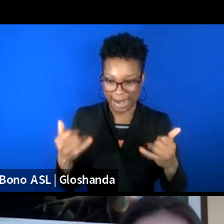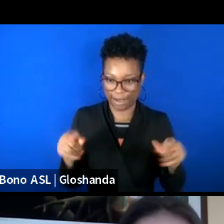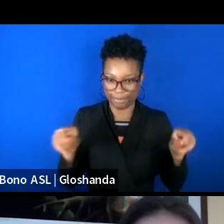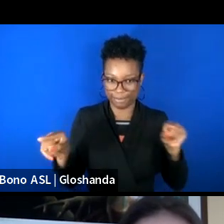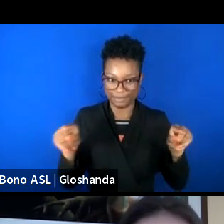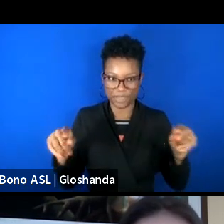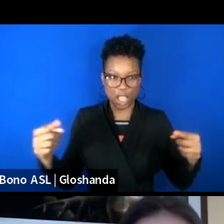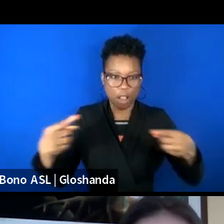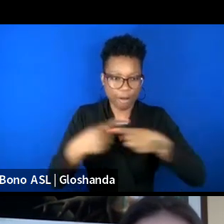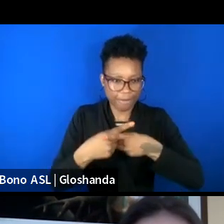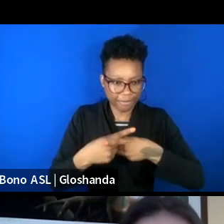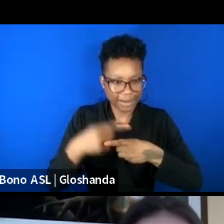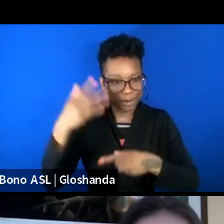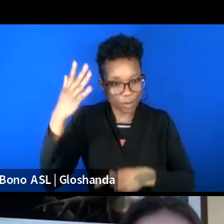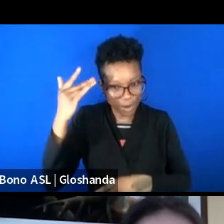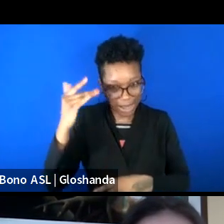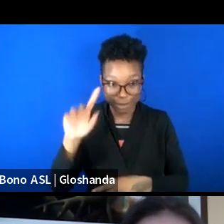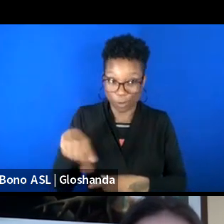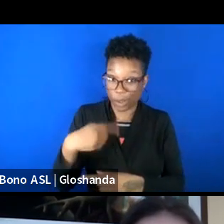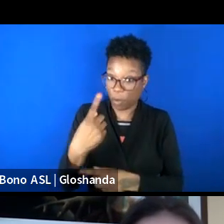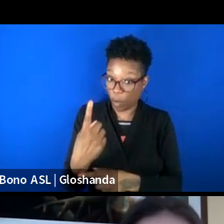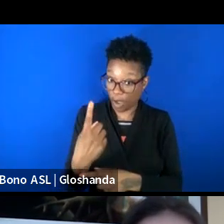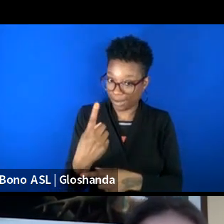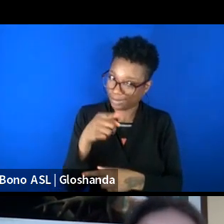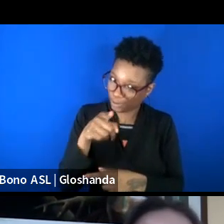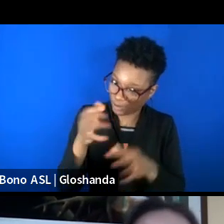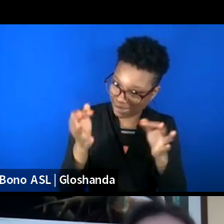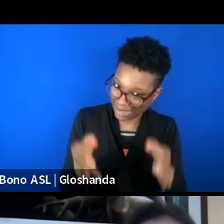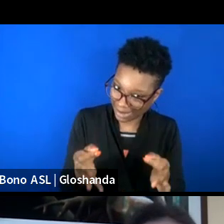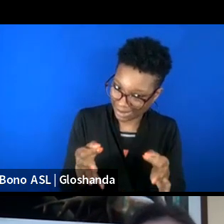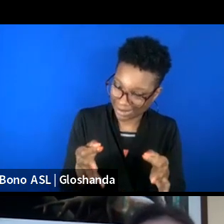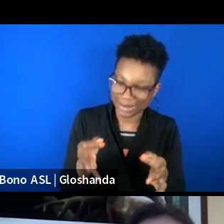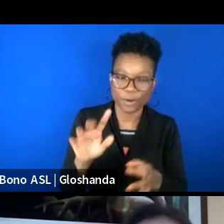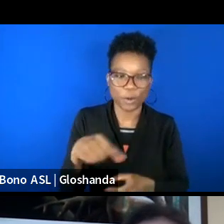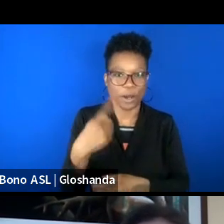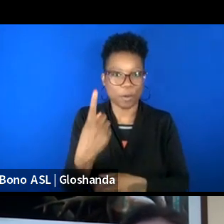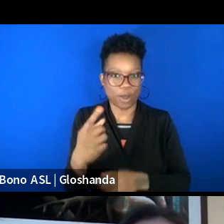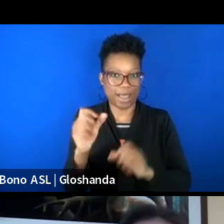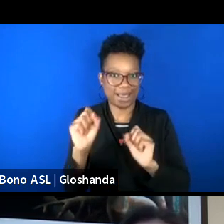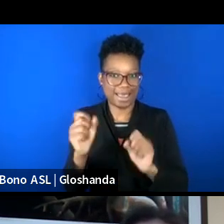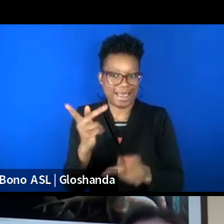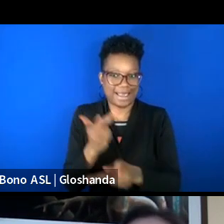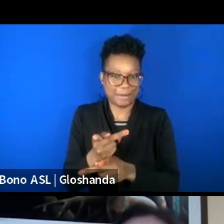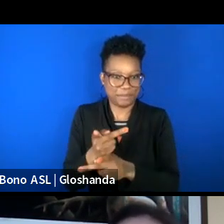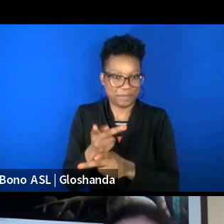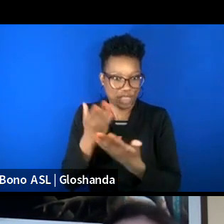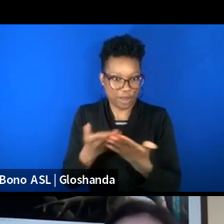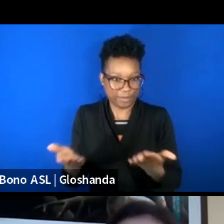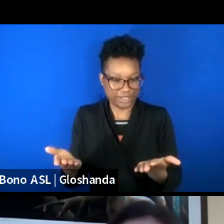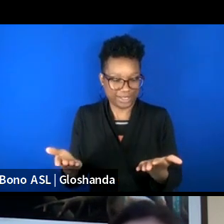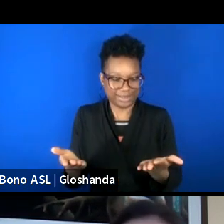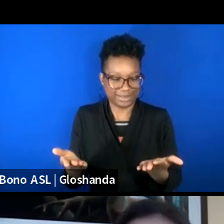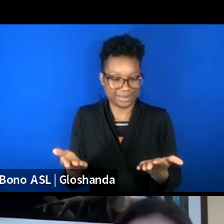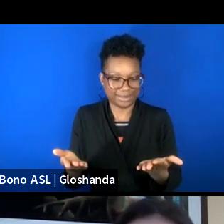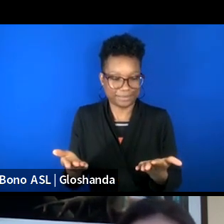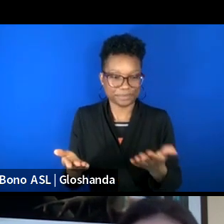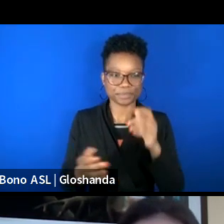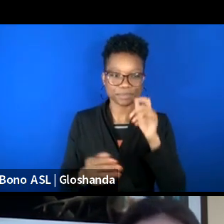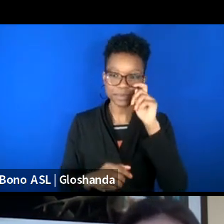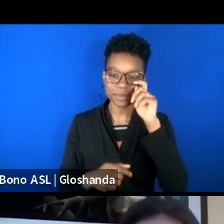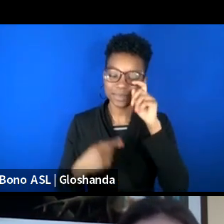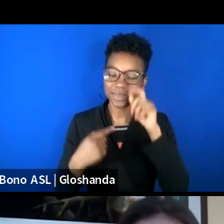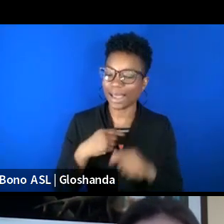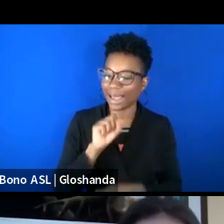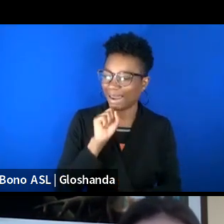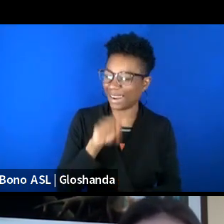only one of them, you have decided, can keep it. Right? So I love these kinds